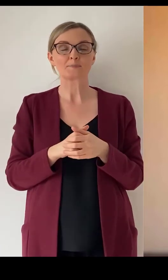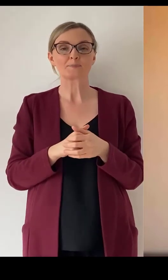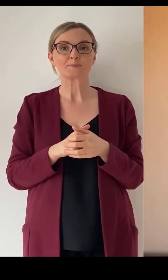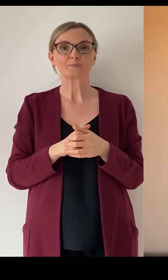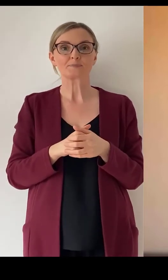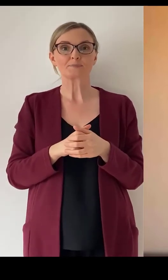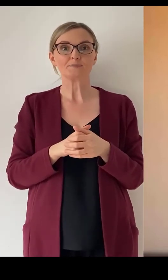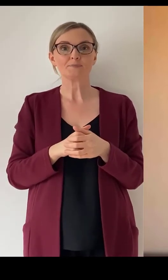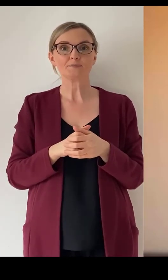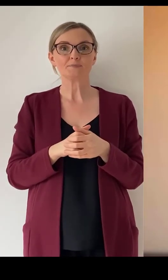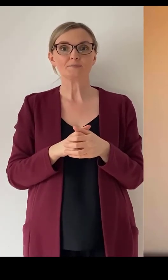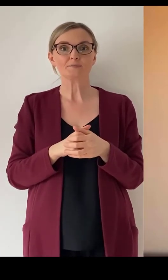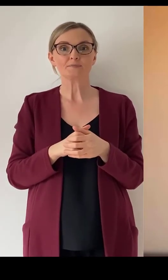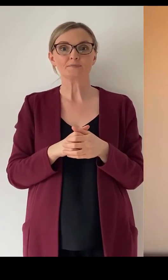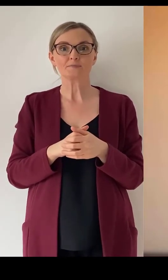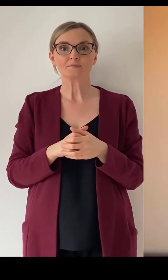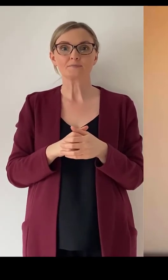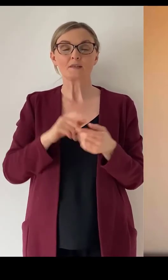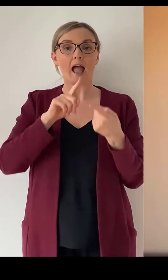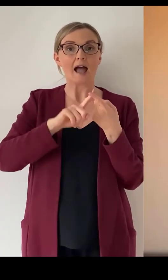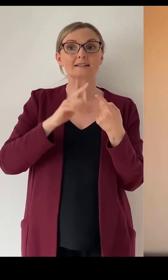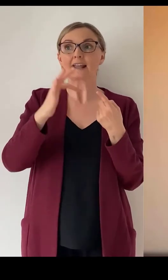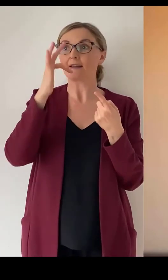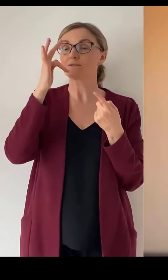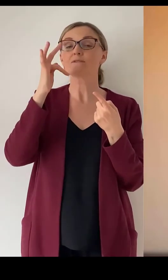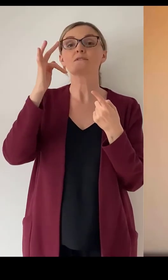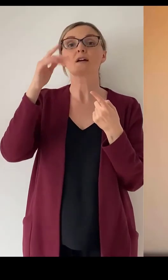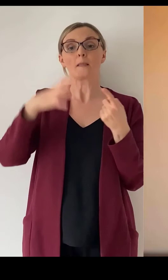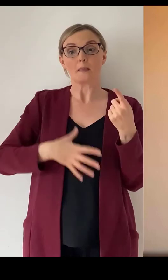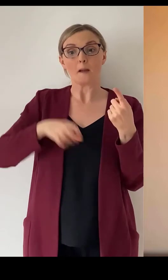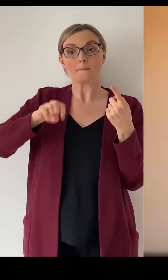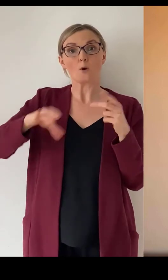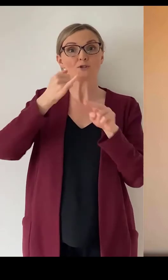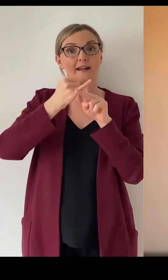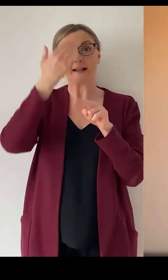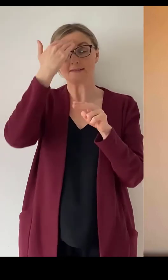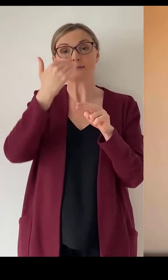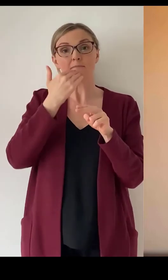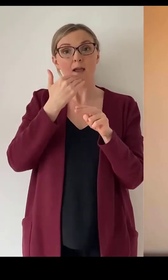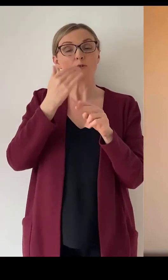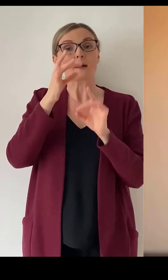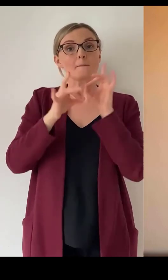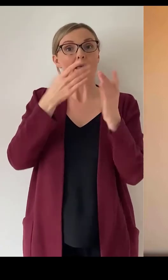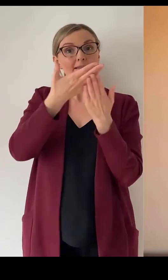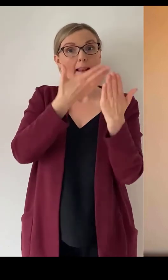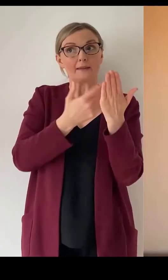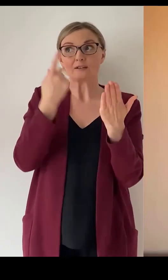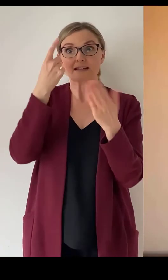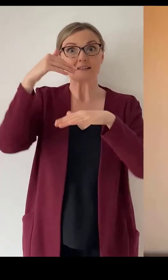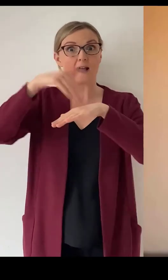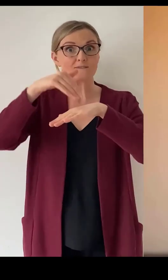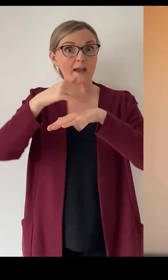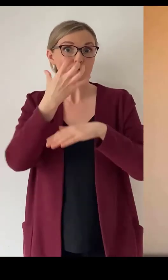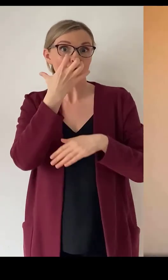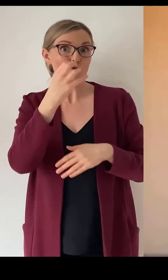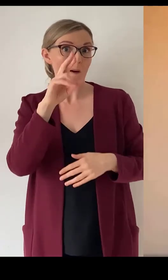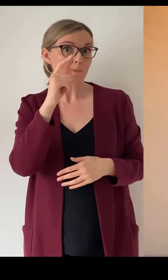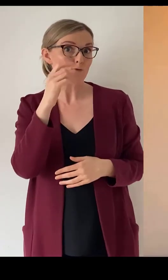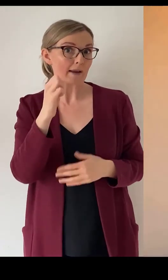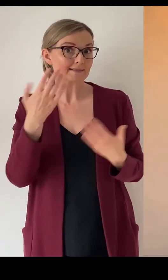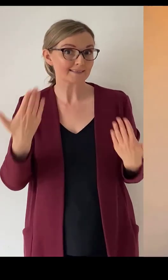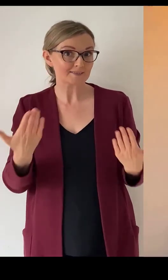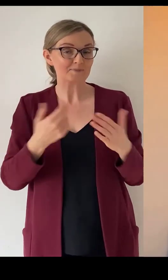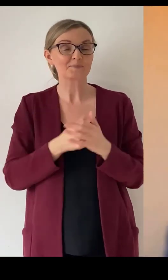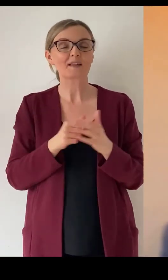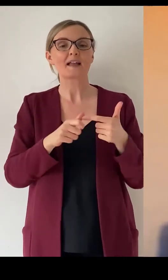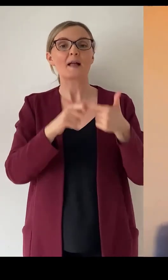whether legalization of abortion in US has had any effects on the crime rate. The second book I